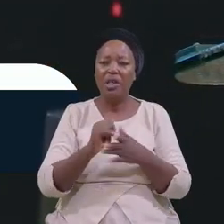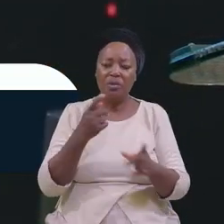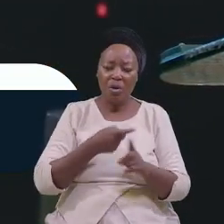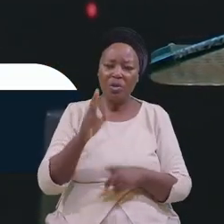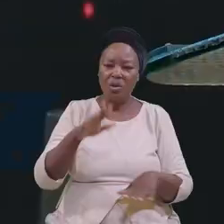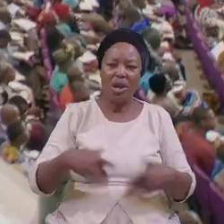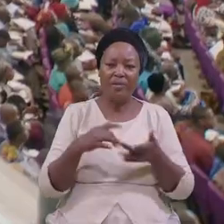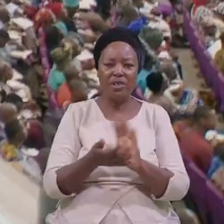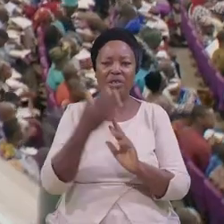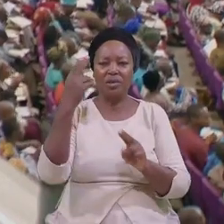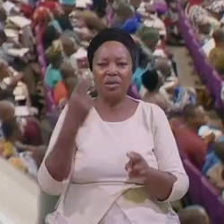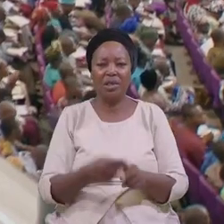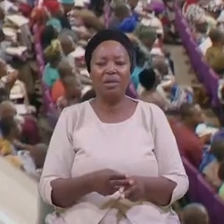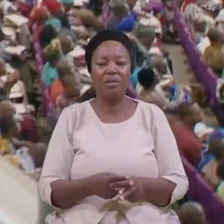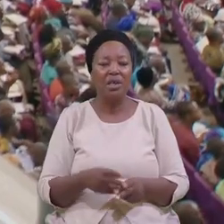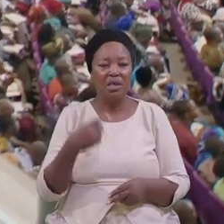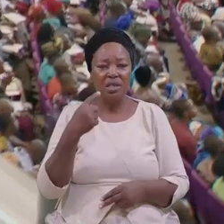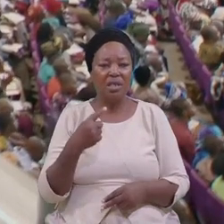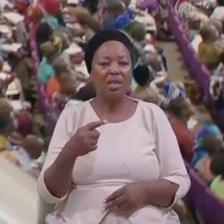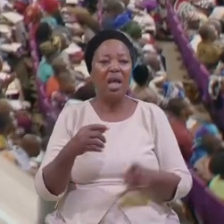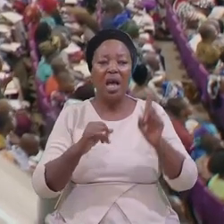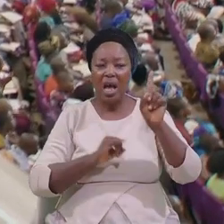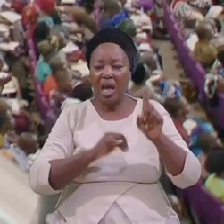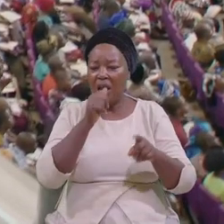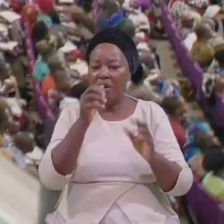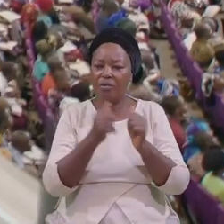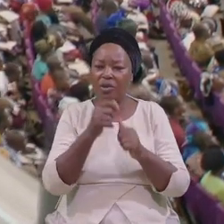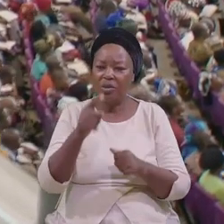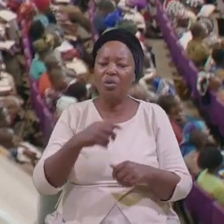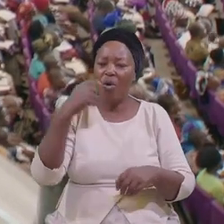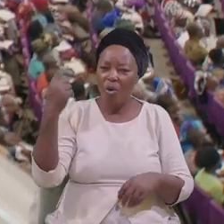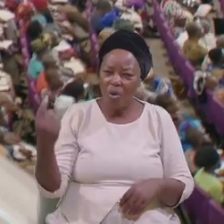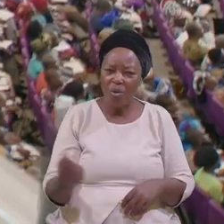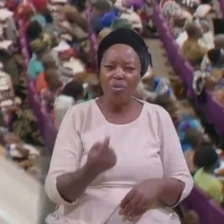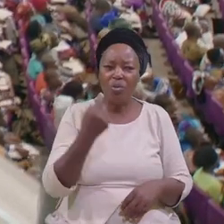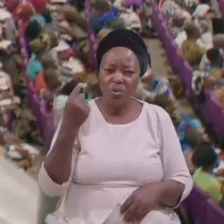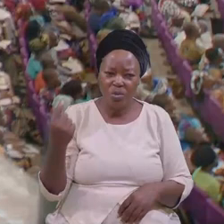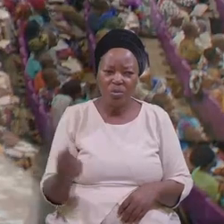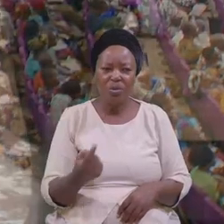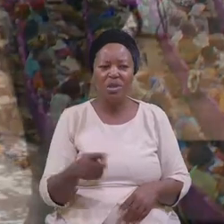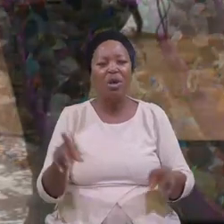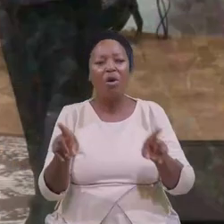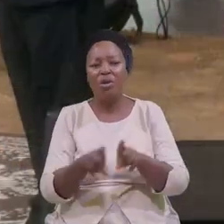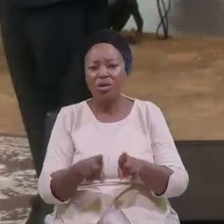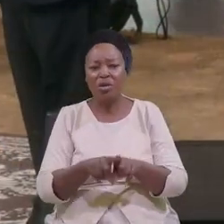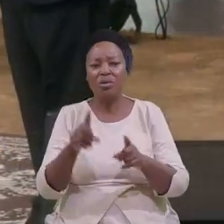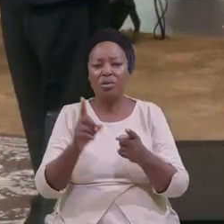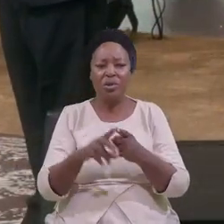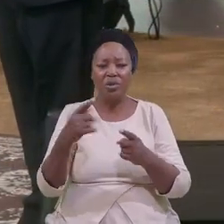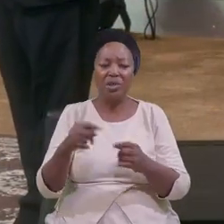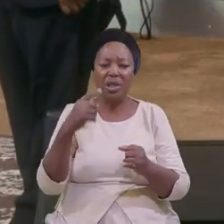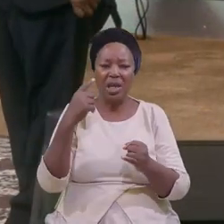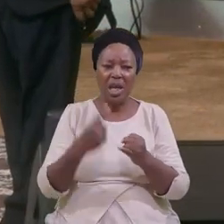in Jesus' name. It says, I am with you always, even until